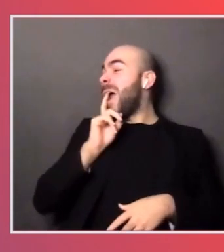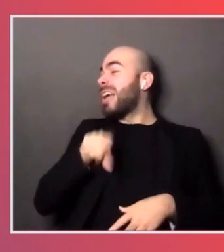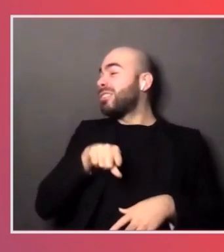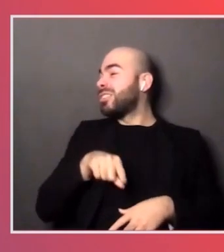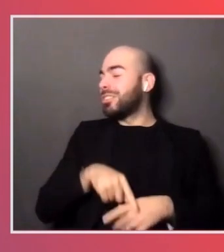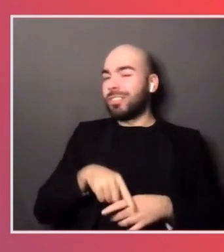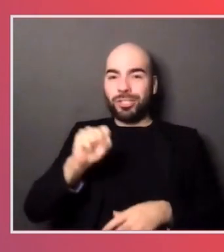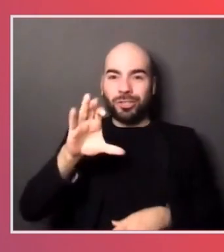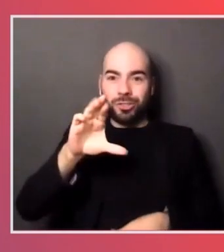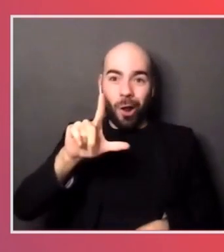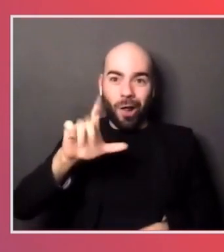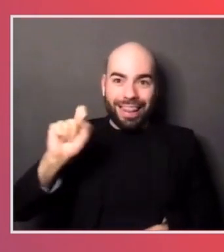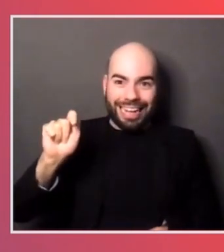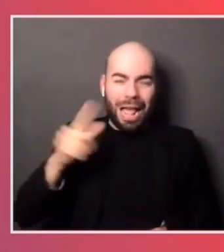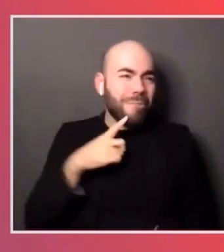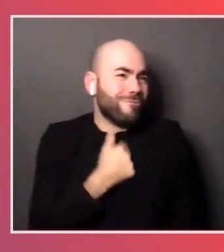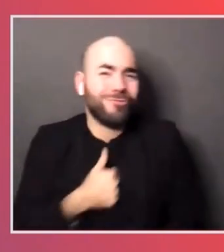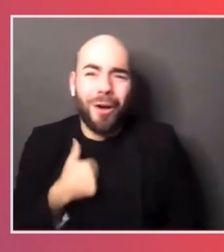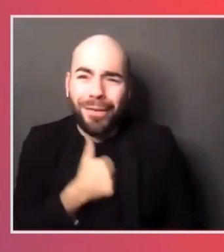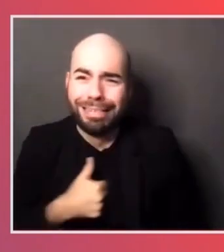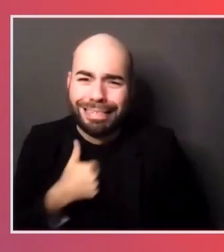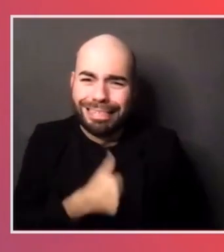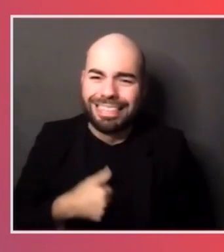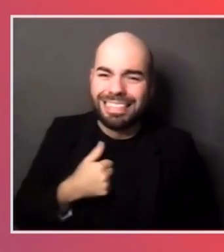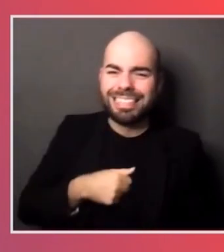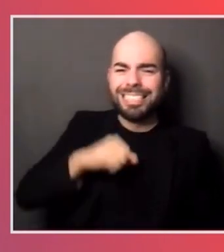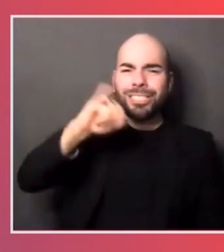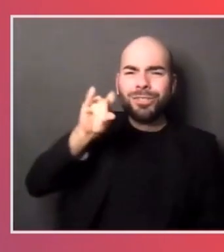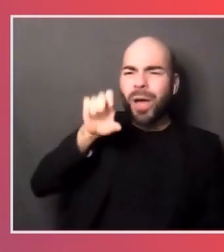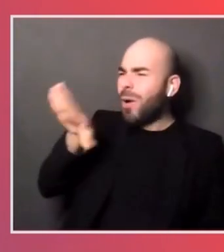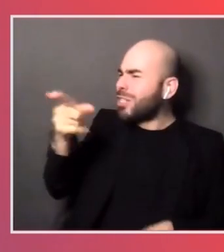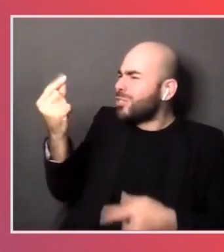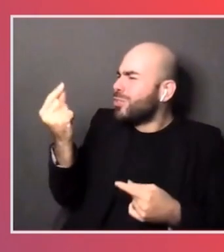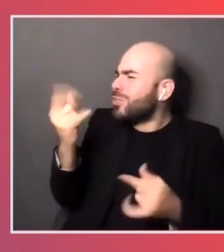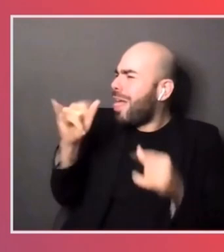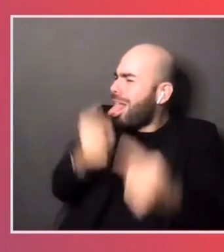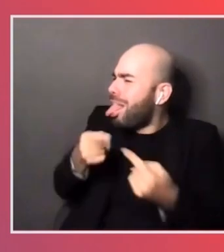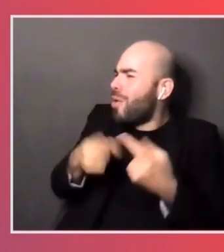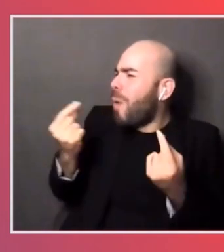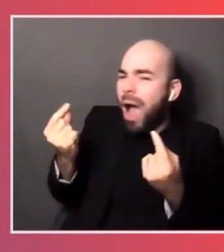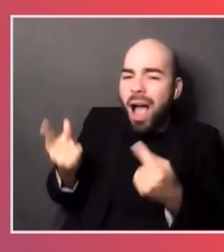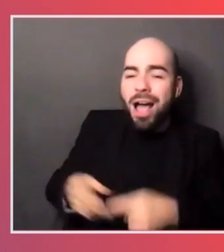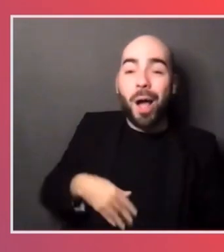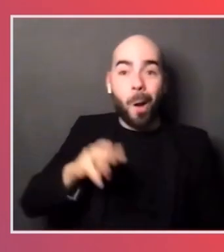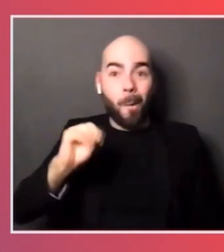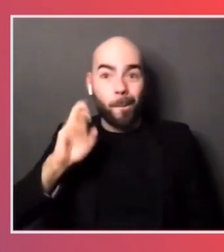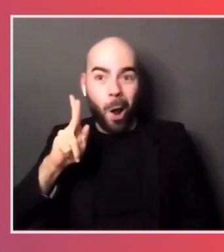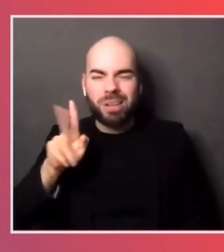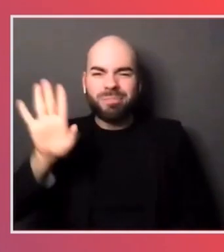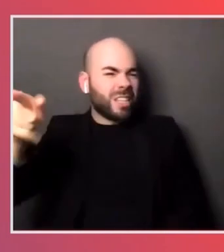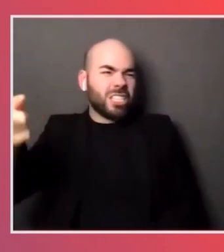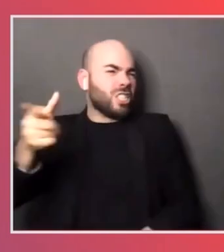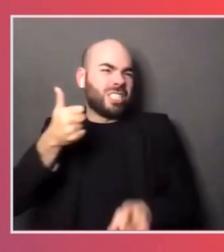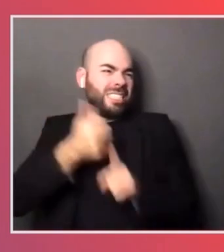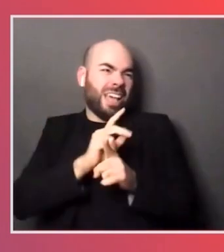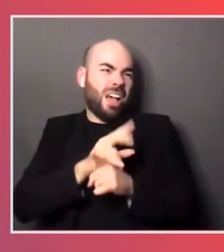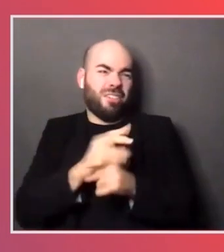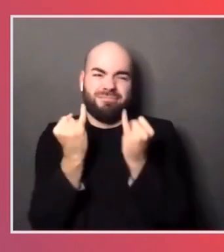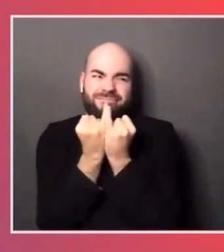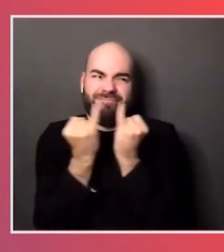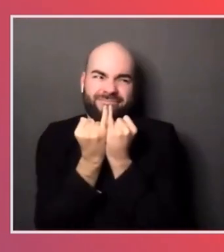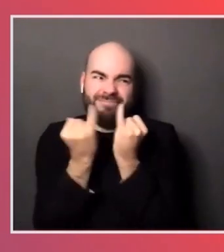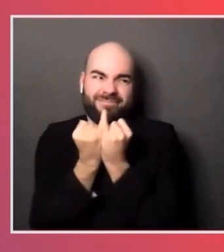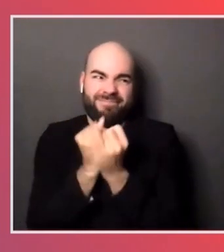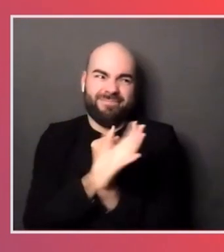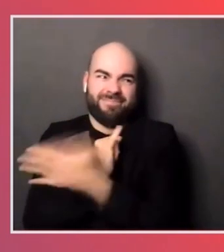sabotage Scarlett's in her own conversation. Scarlett's answer? I think